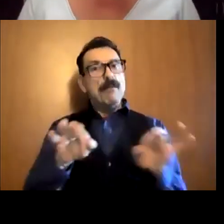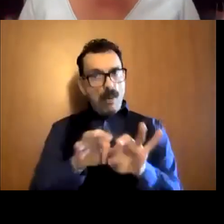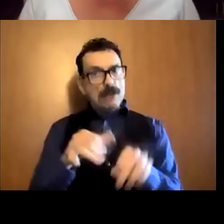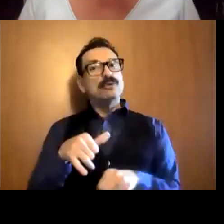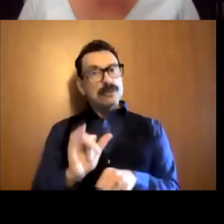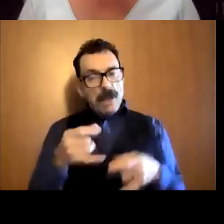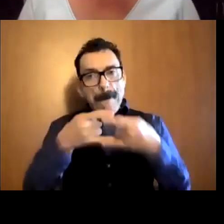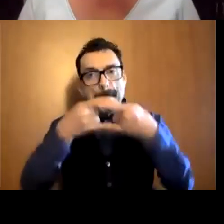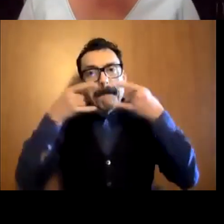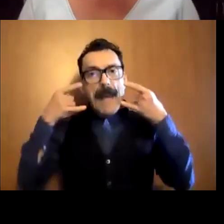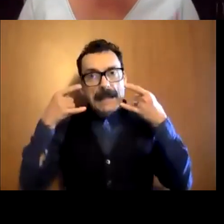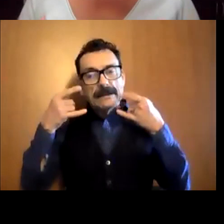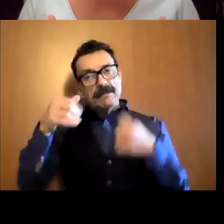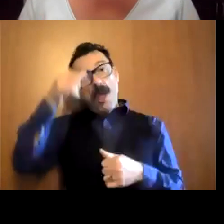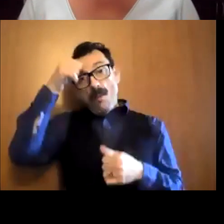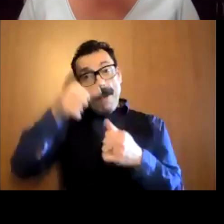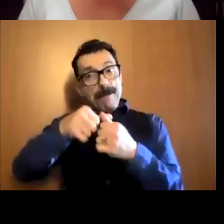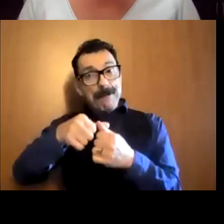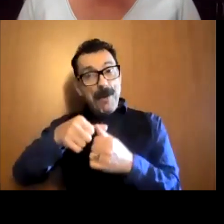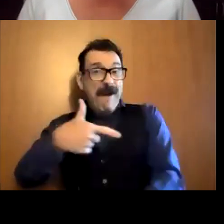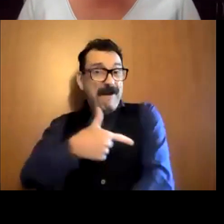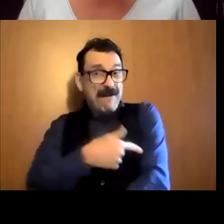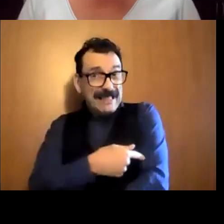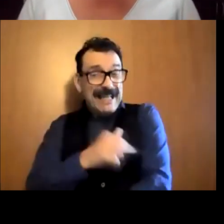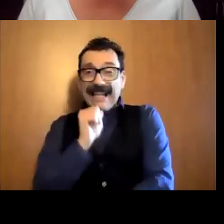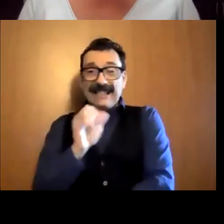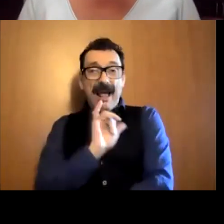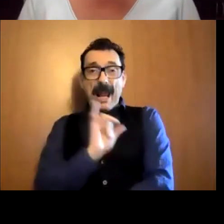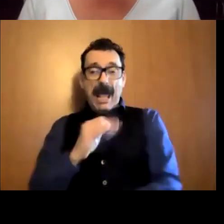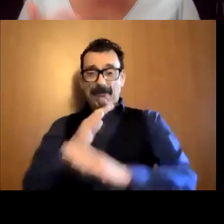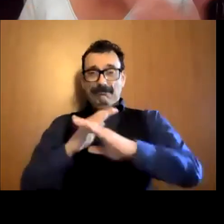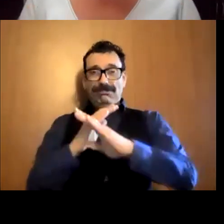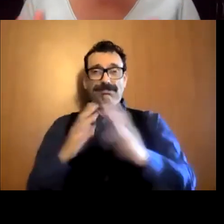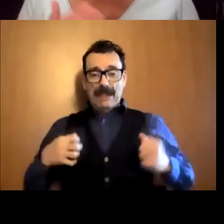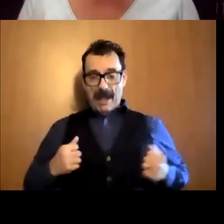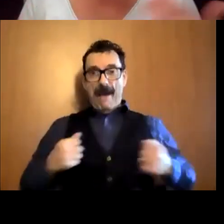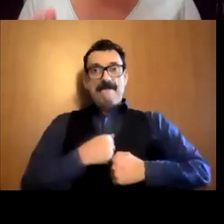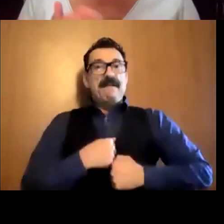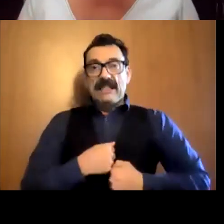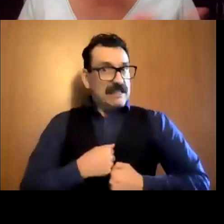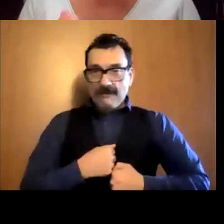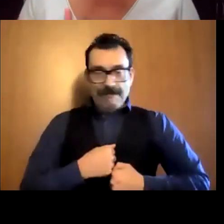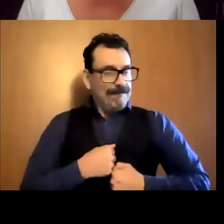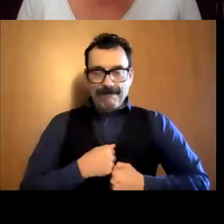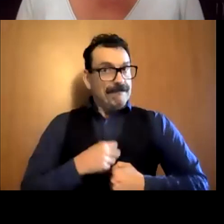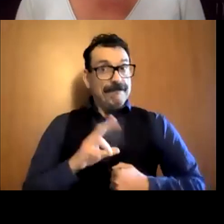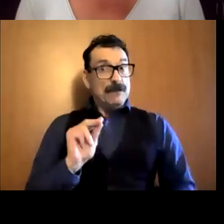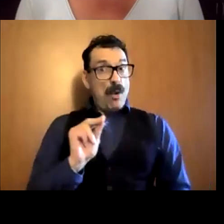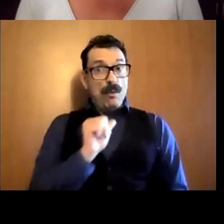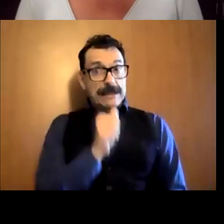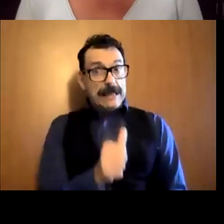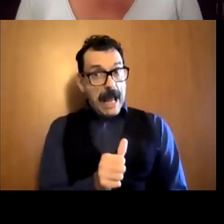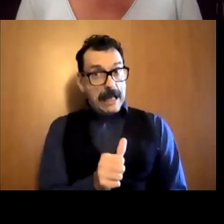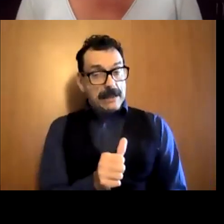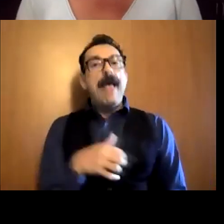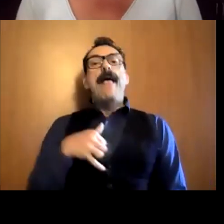is not a bulletproof vest, okay? You still can get sick. And you also, there are still potential